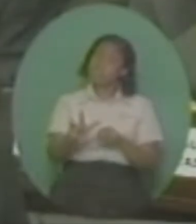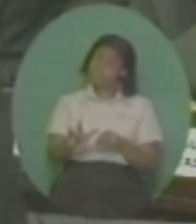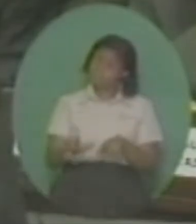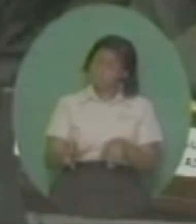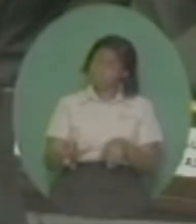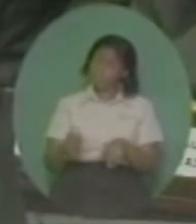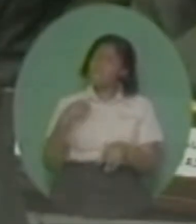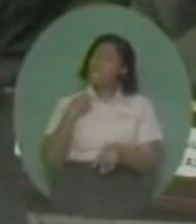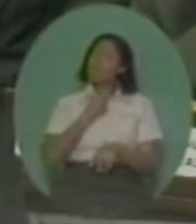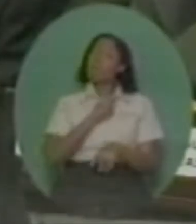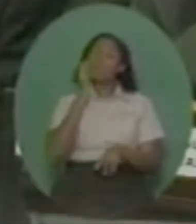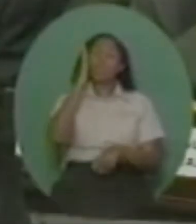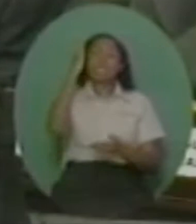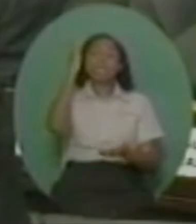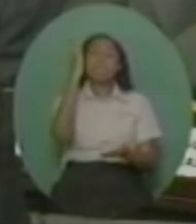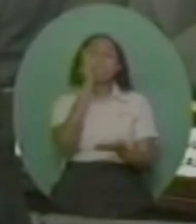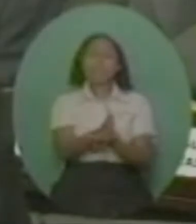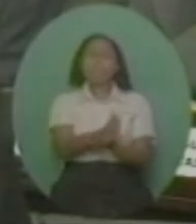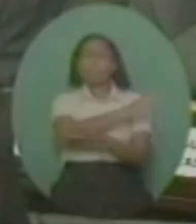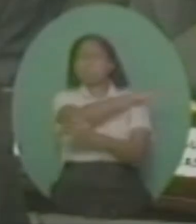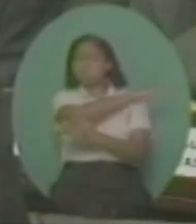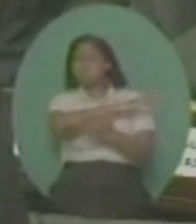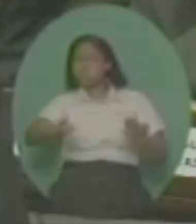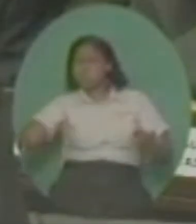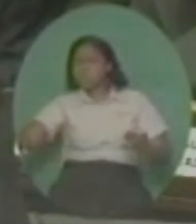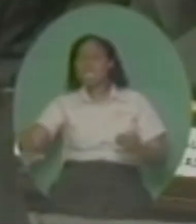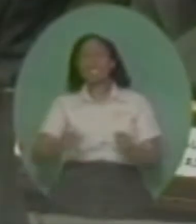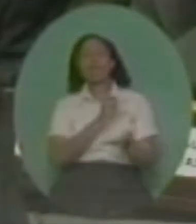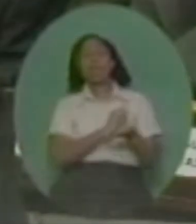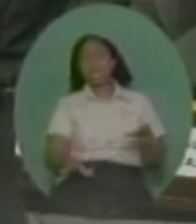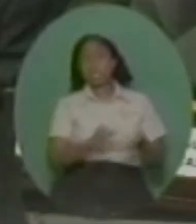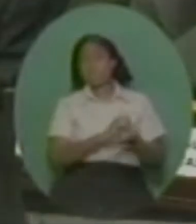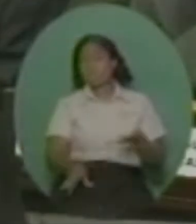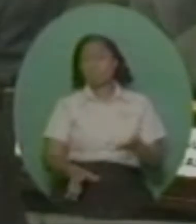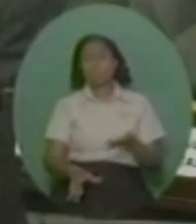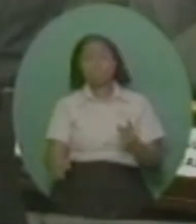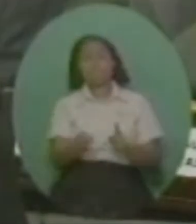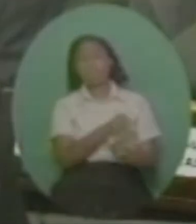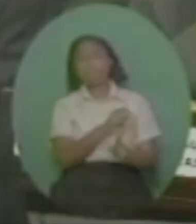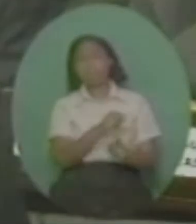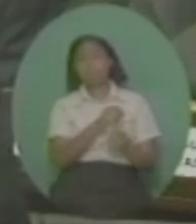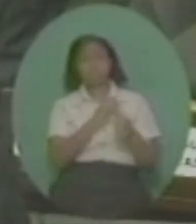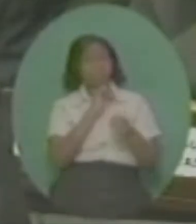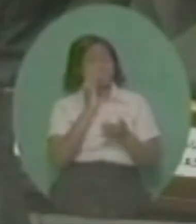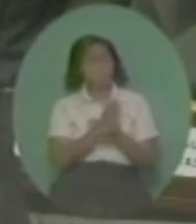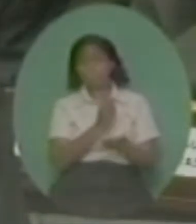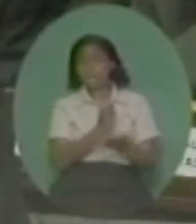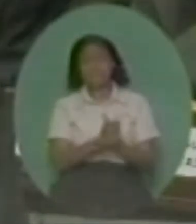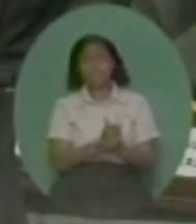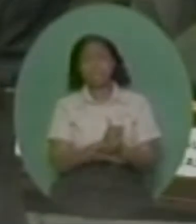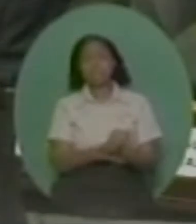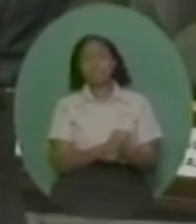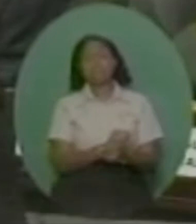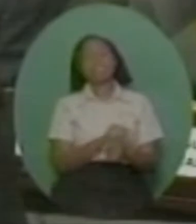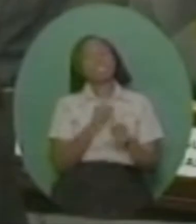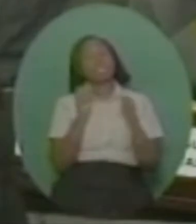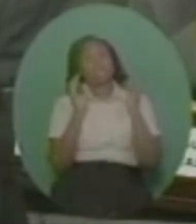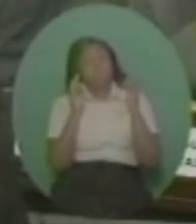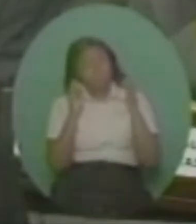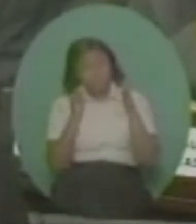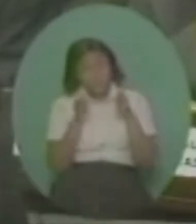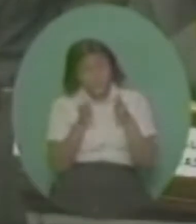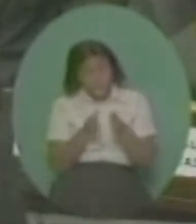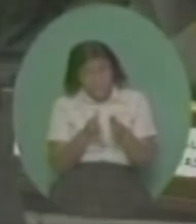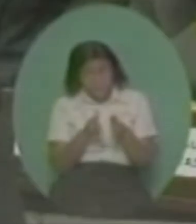objective of eliminating waste and abuse as follows. The program will refocus on the areas of priority study